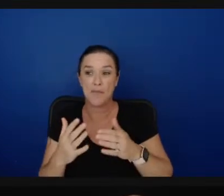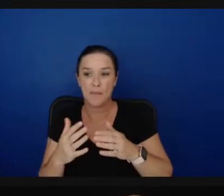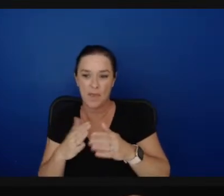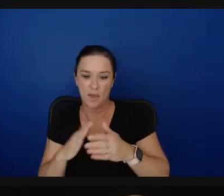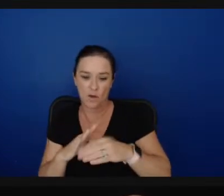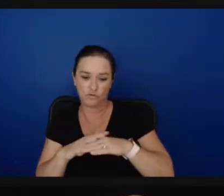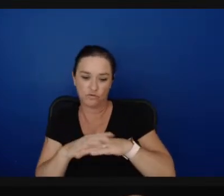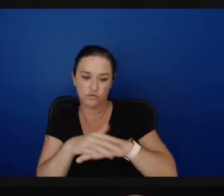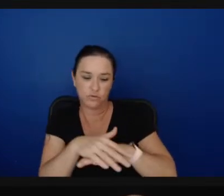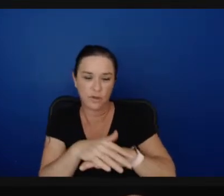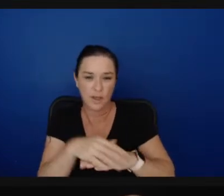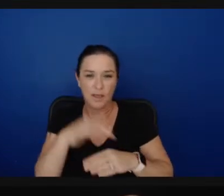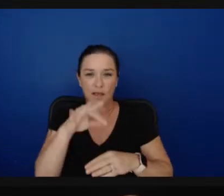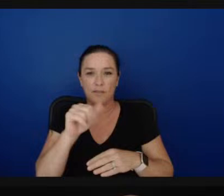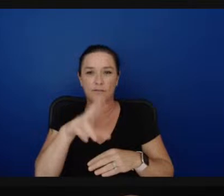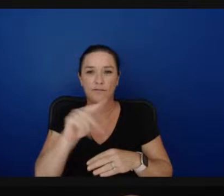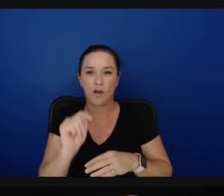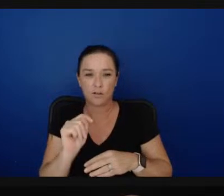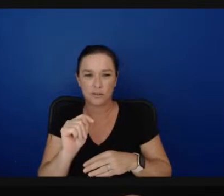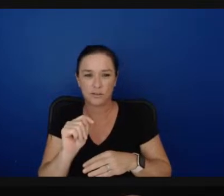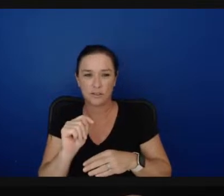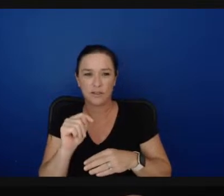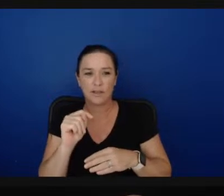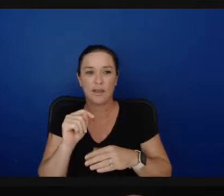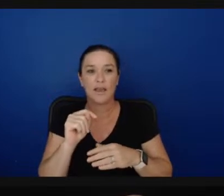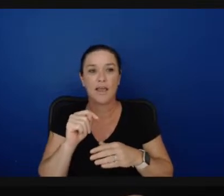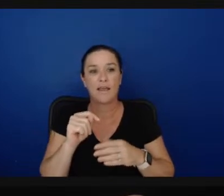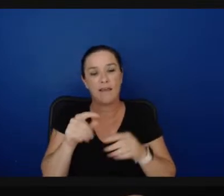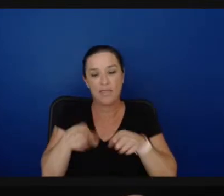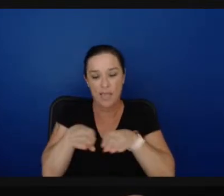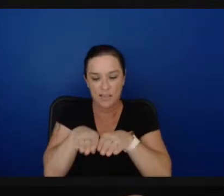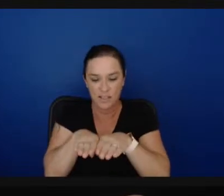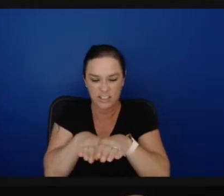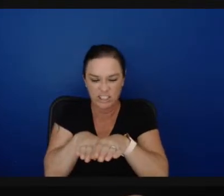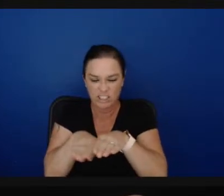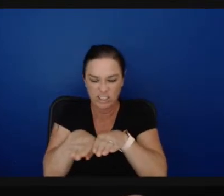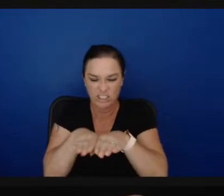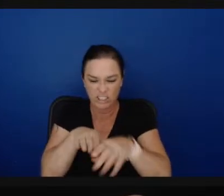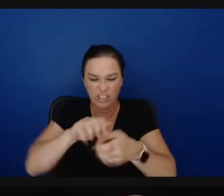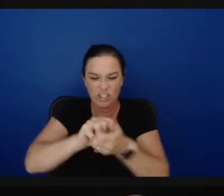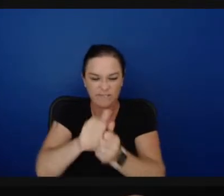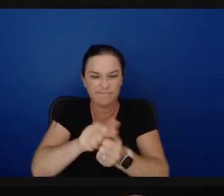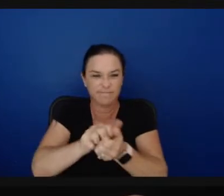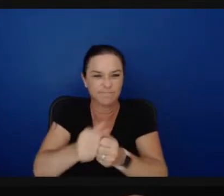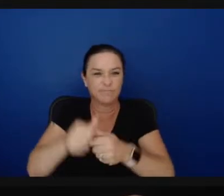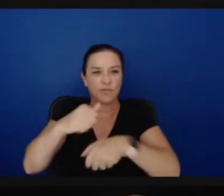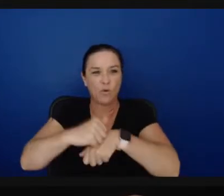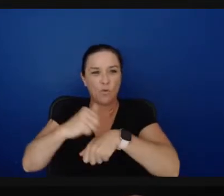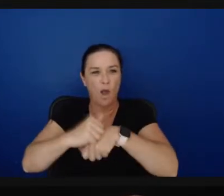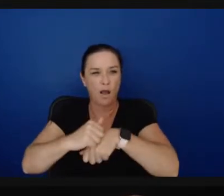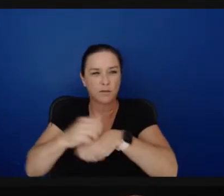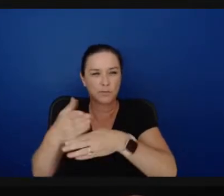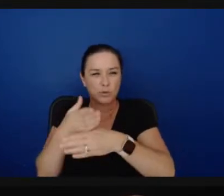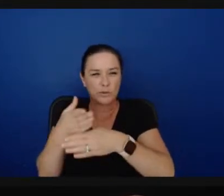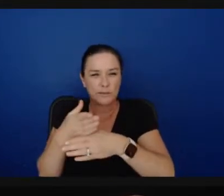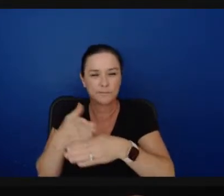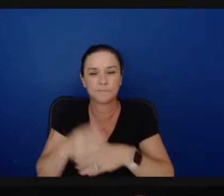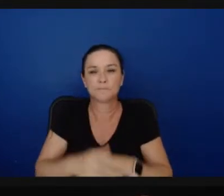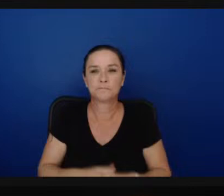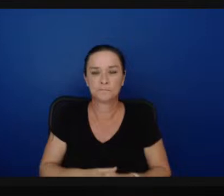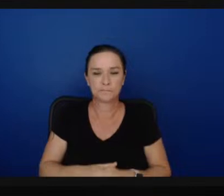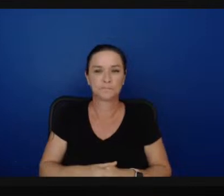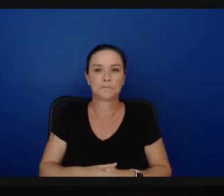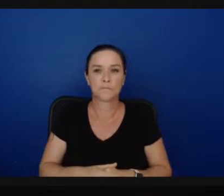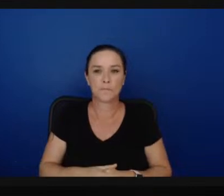is causing the earthquakes by grinding the rocks in between the fault plane there. Rocks breaking once again as well. Right?